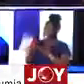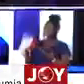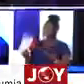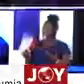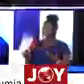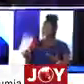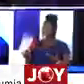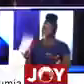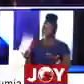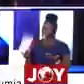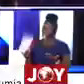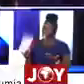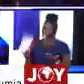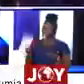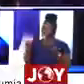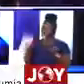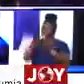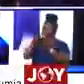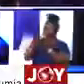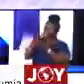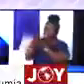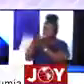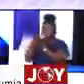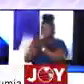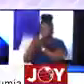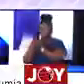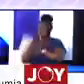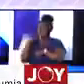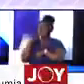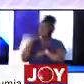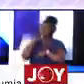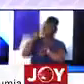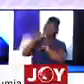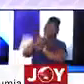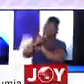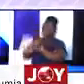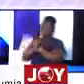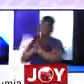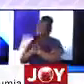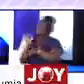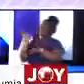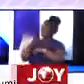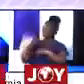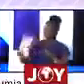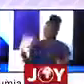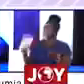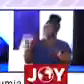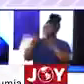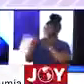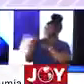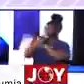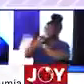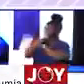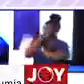sector, this economy that you are saying has been mismanaged. We are performing you in GDP growth, in per